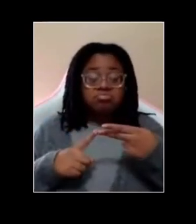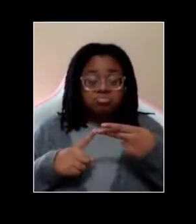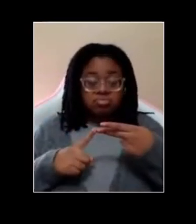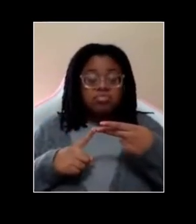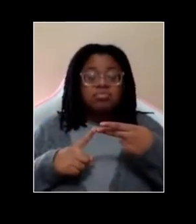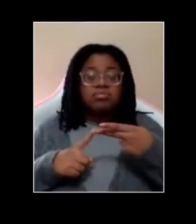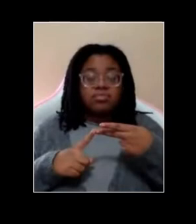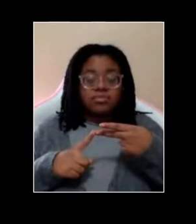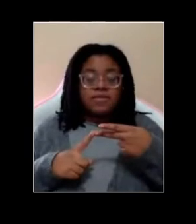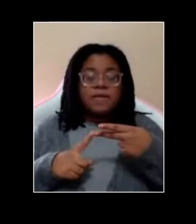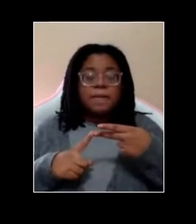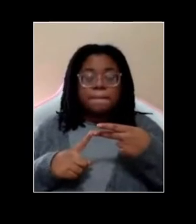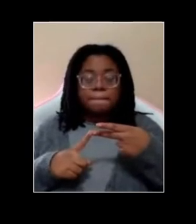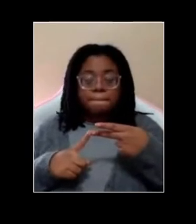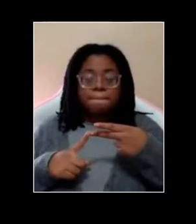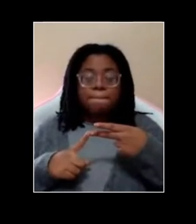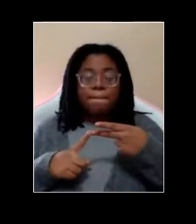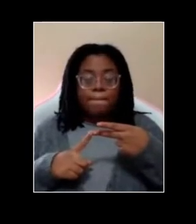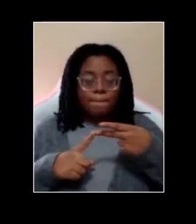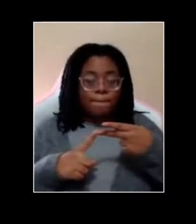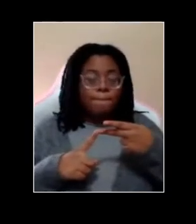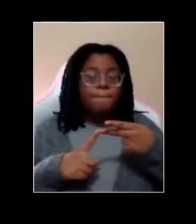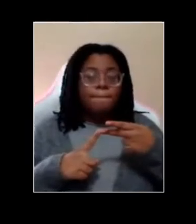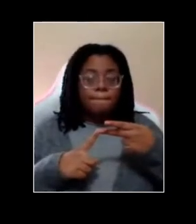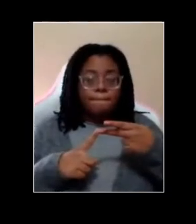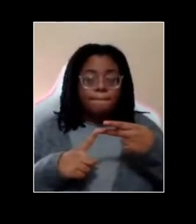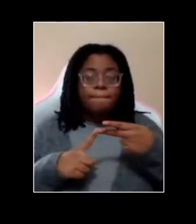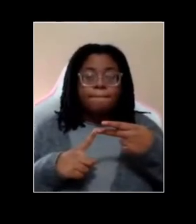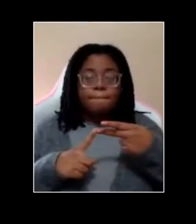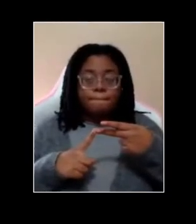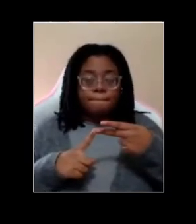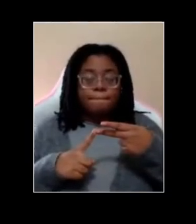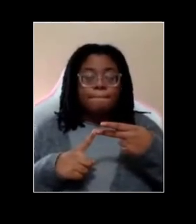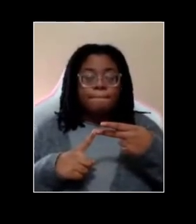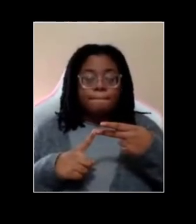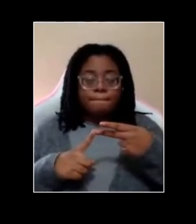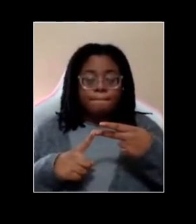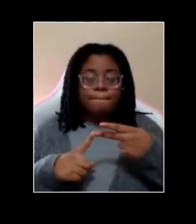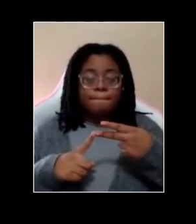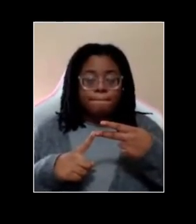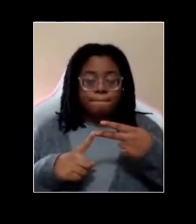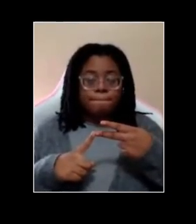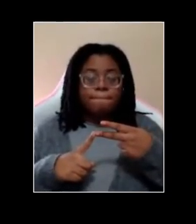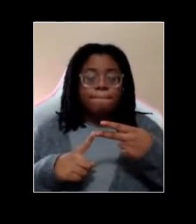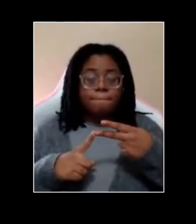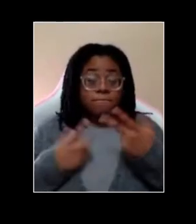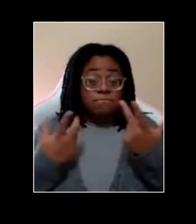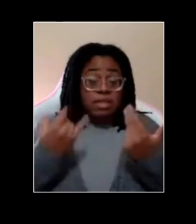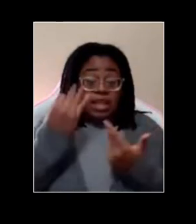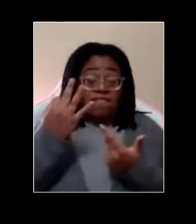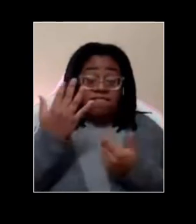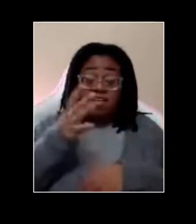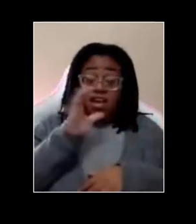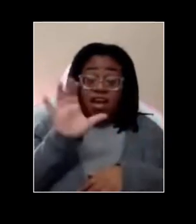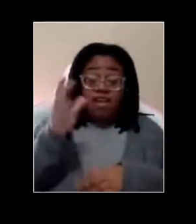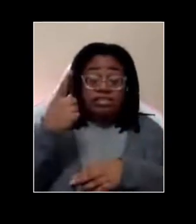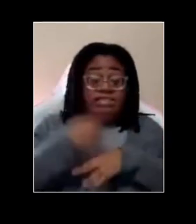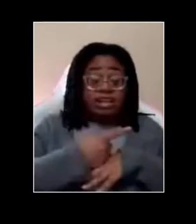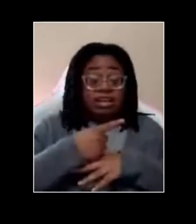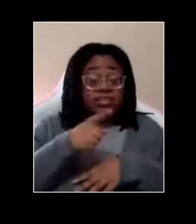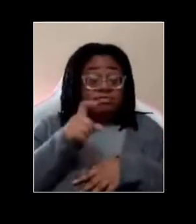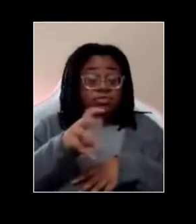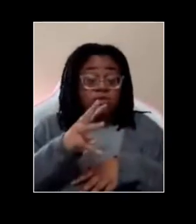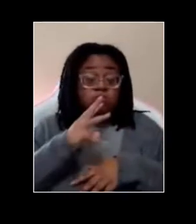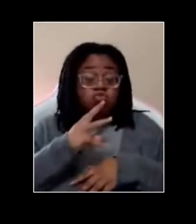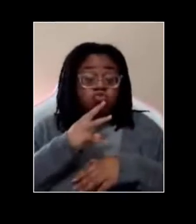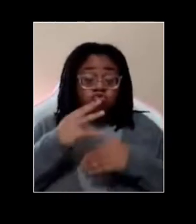actually see an increased demand for water-based activities in general. You can imagine if it's a really hot day, you might seek out a water body to